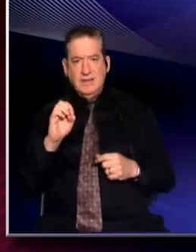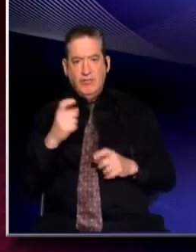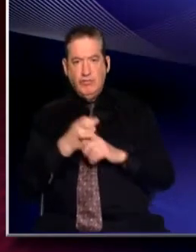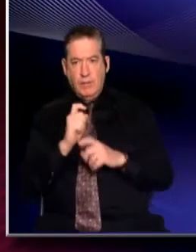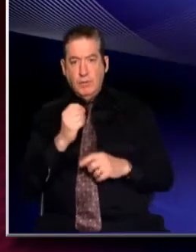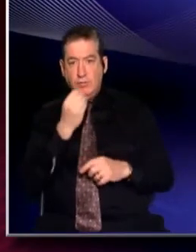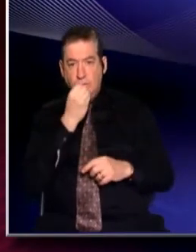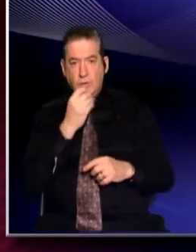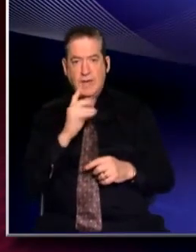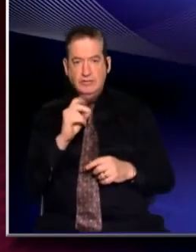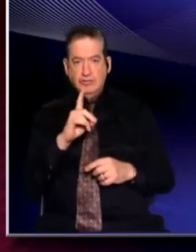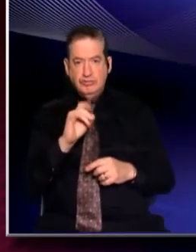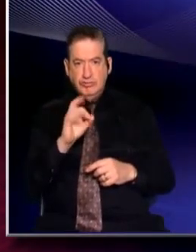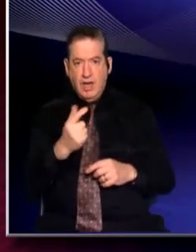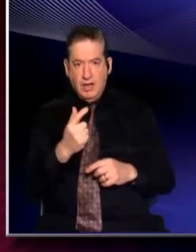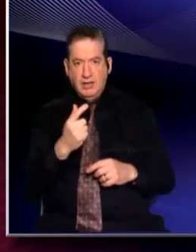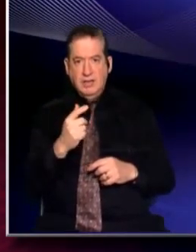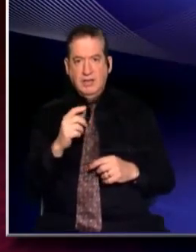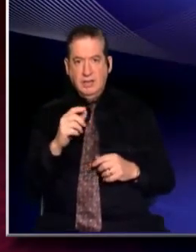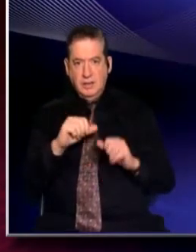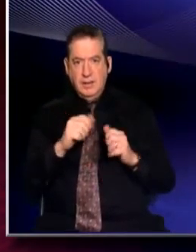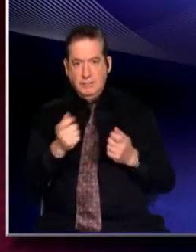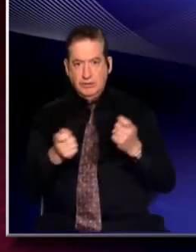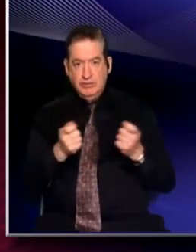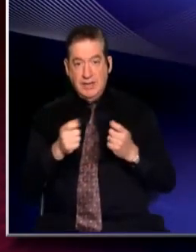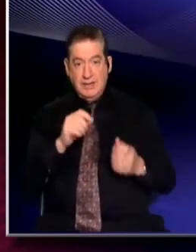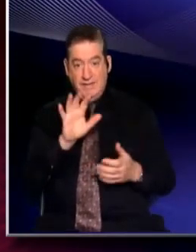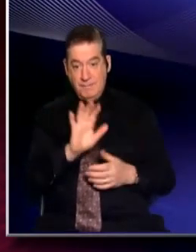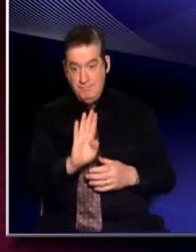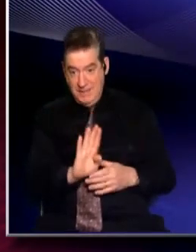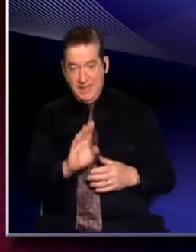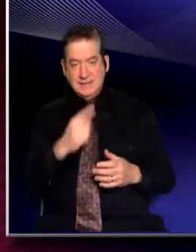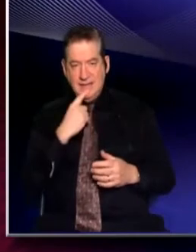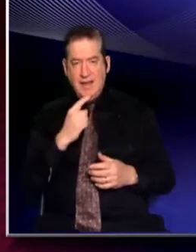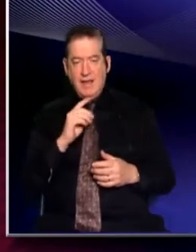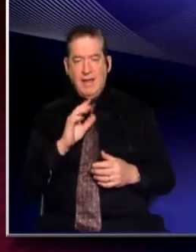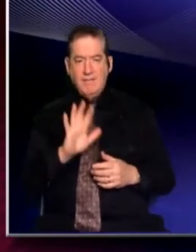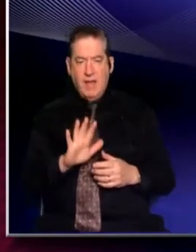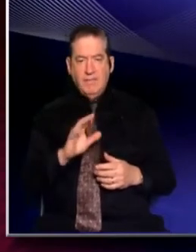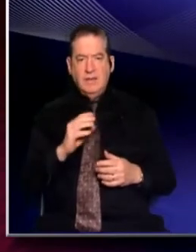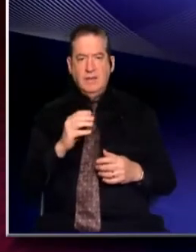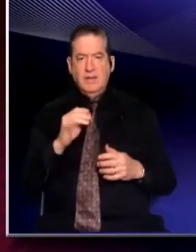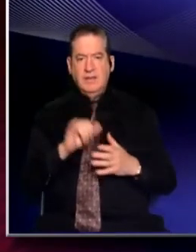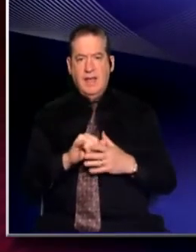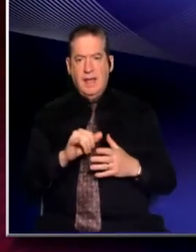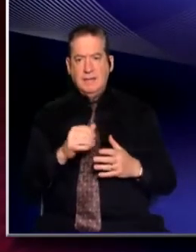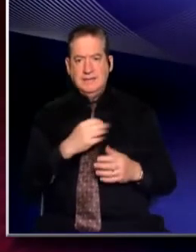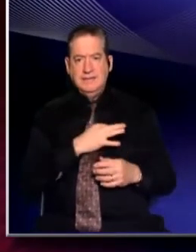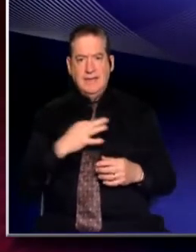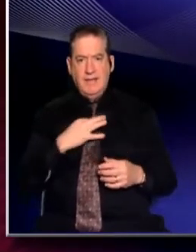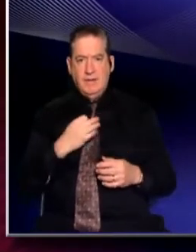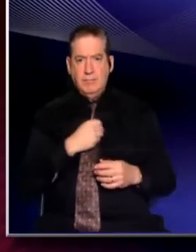and then delete the word "be" and say "by a staff member of ASDB pursuant to section